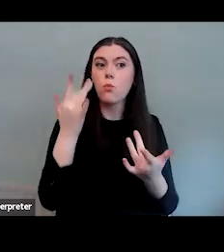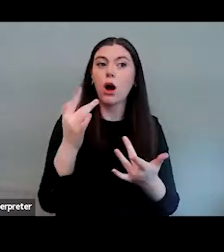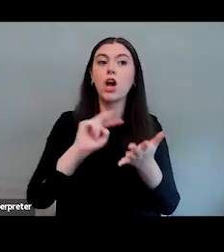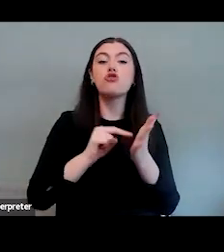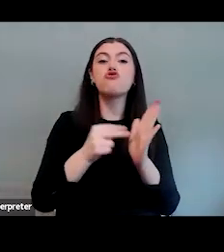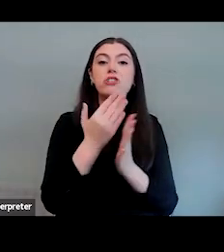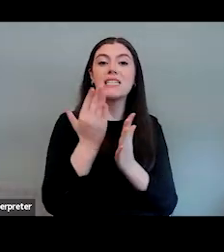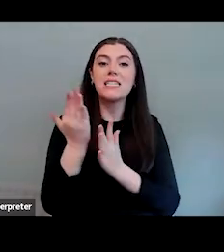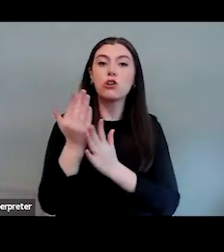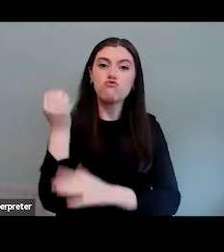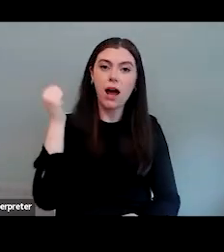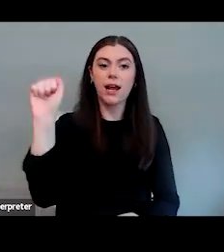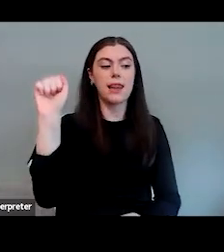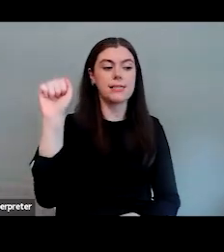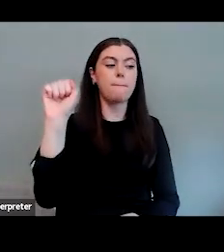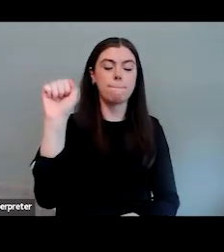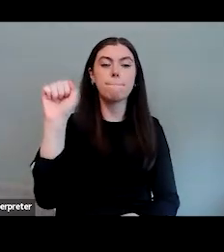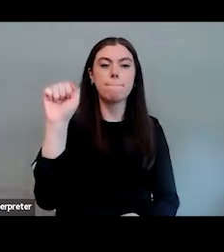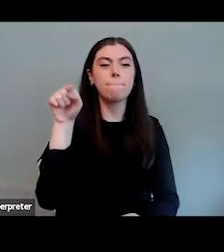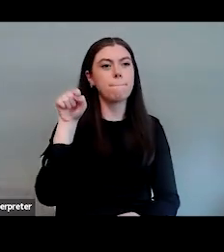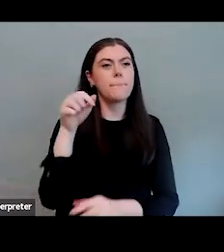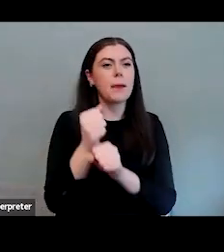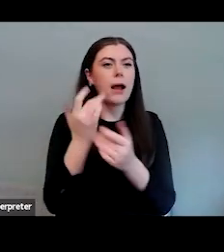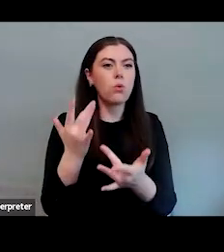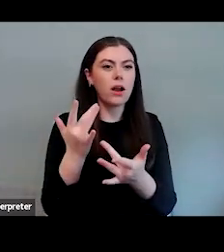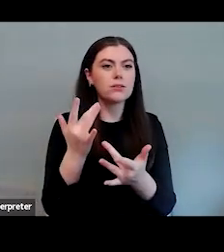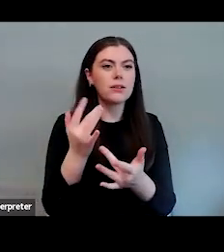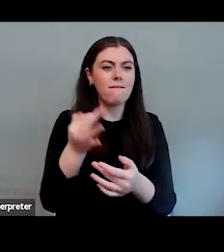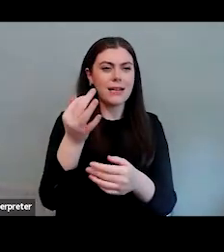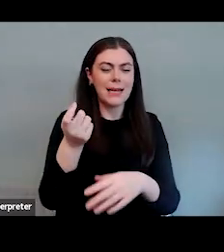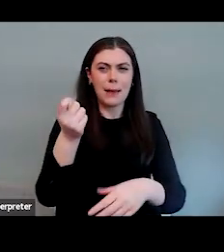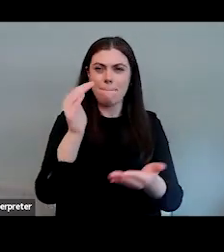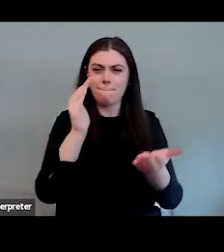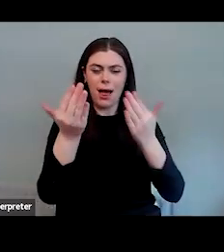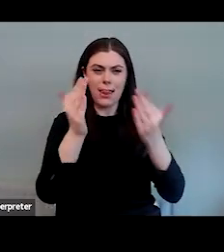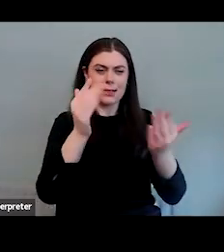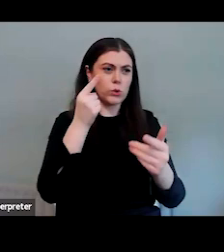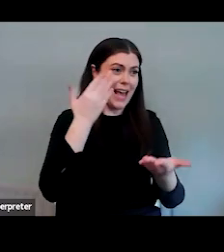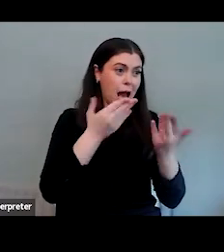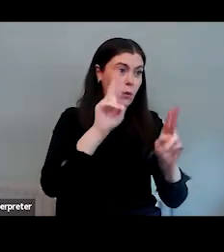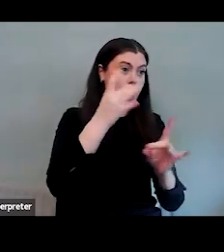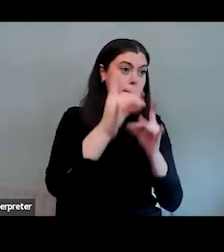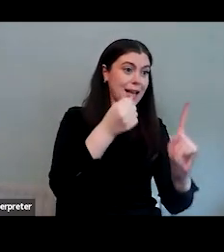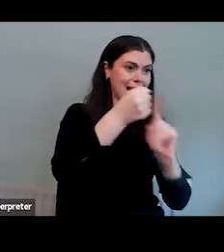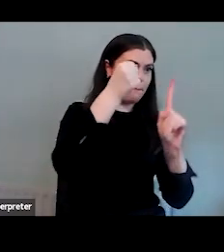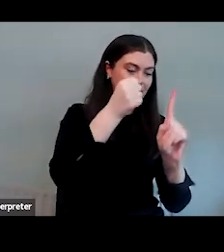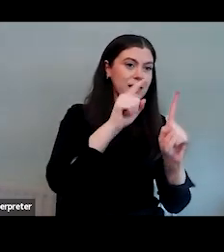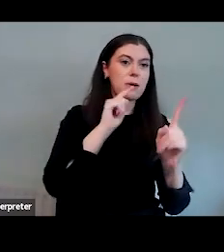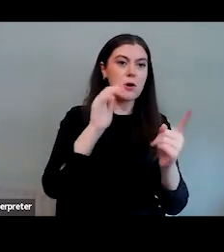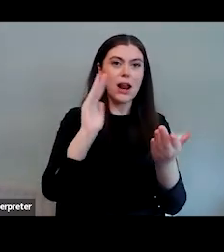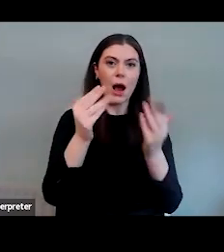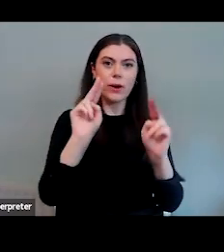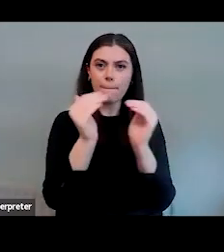strategic radicalism. This is about finding a golden balance between being impactful and being principled, between